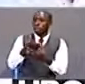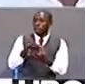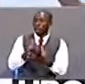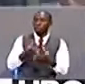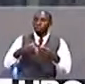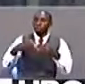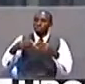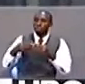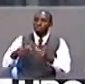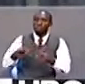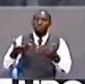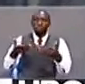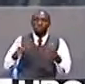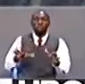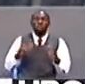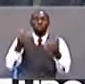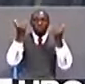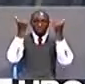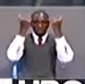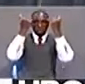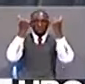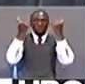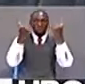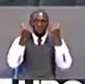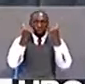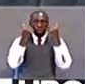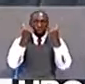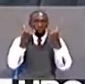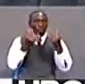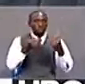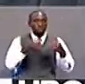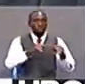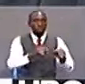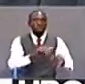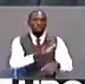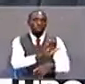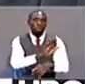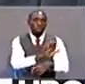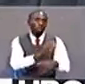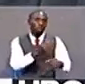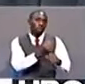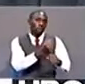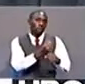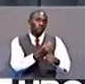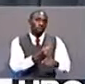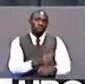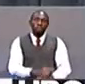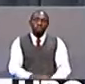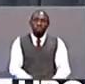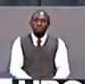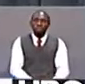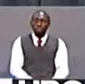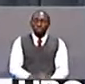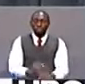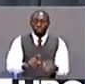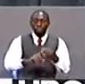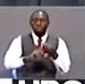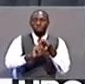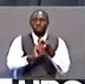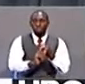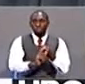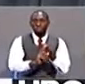filled so that courts of law do their work. Thirdly, the